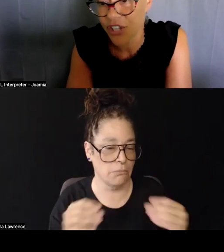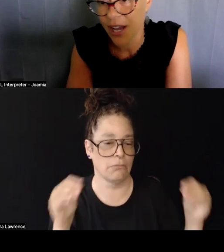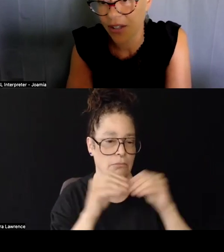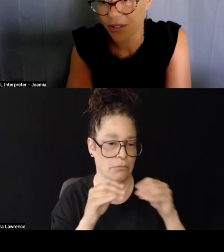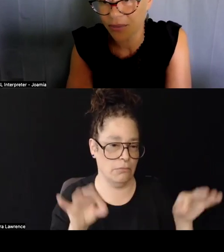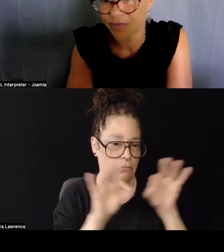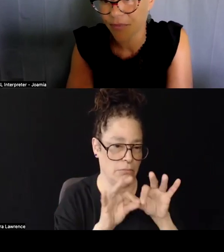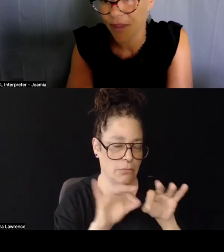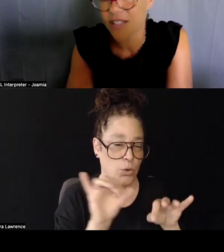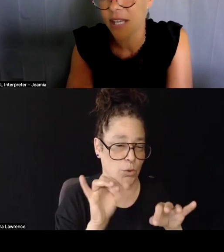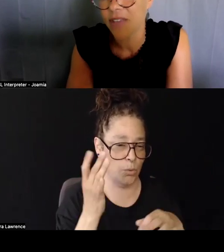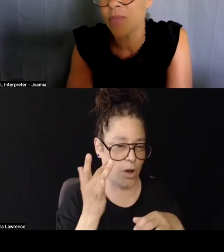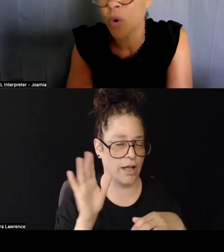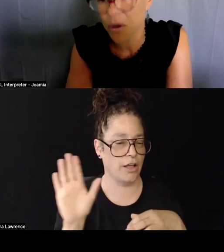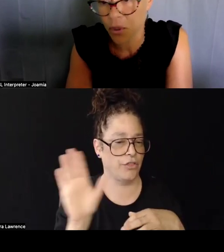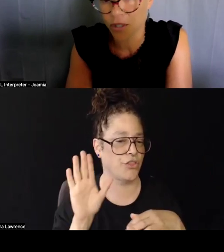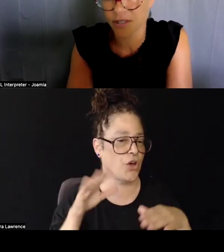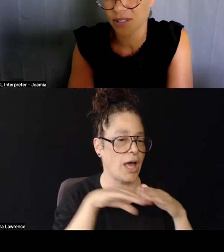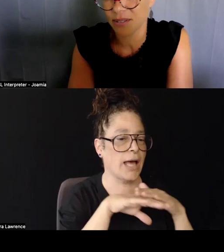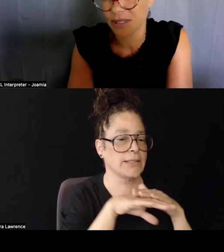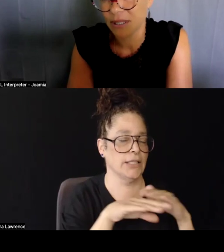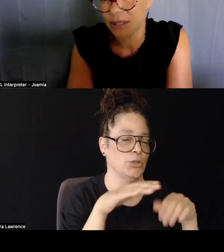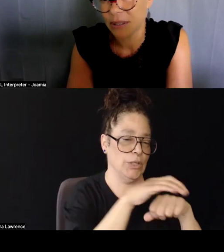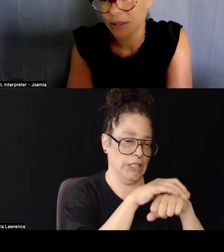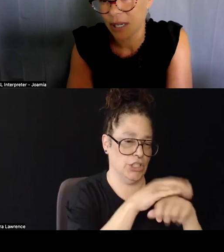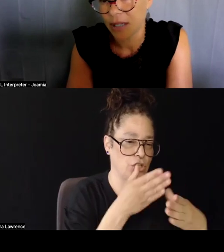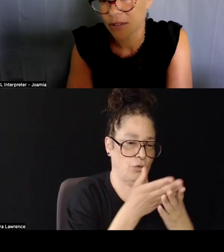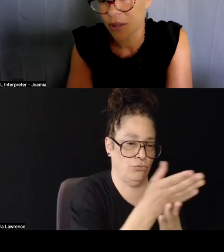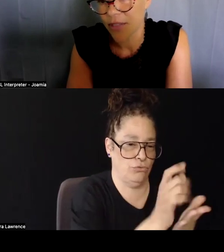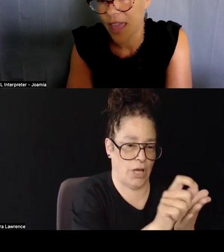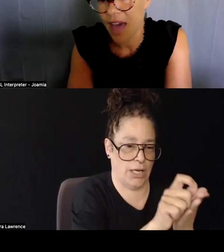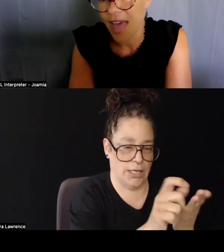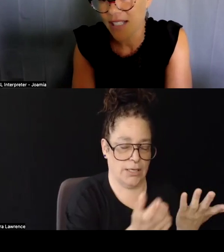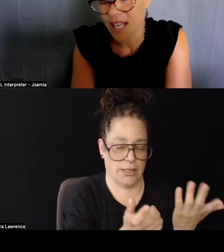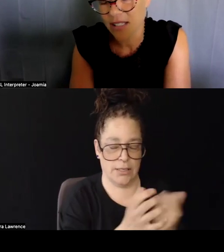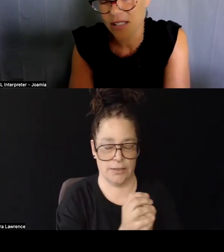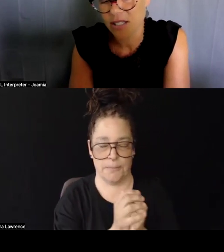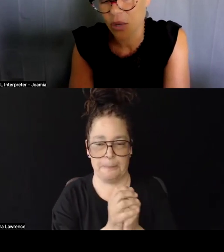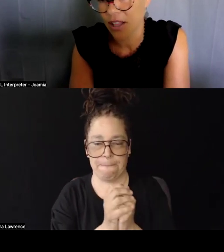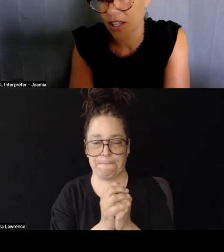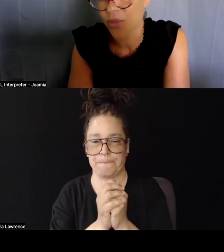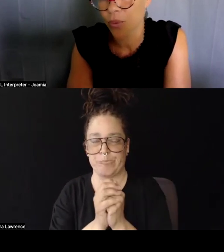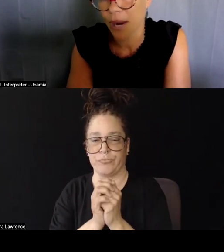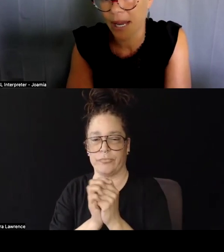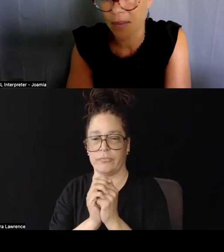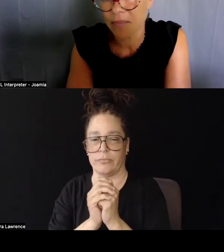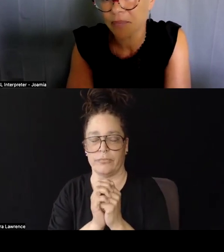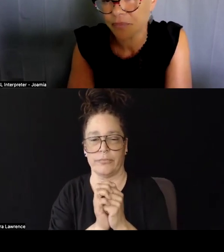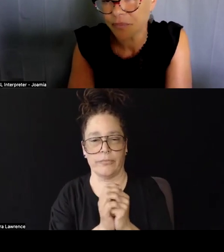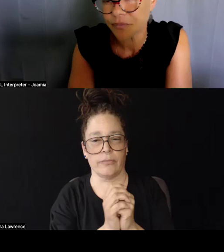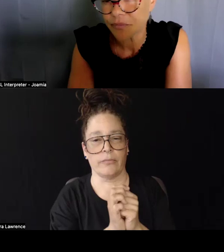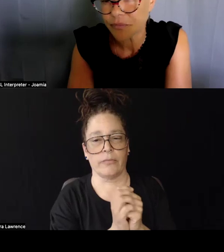a deaf child, it's even more important so that they have access to English through